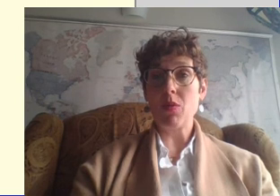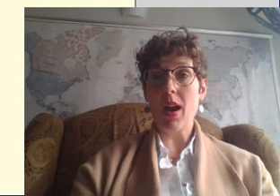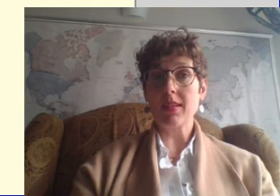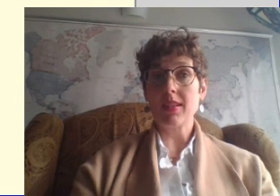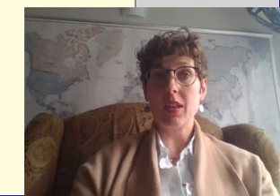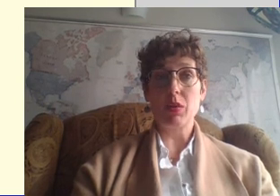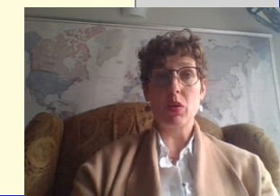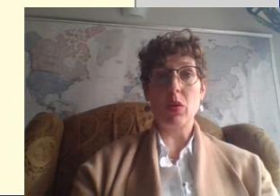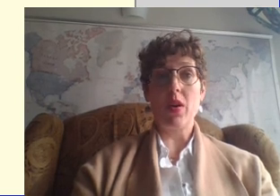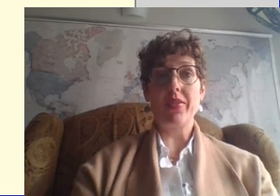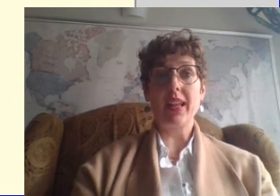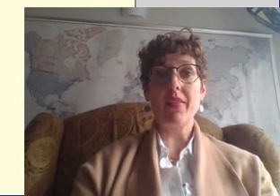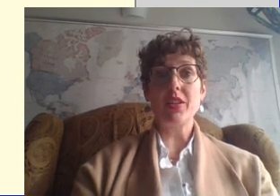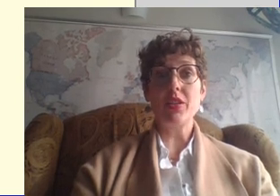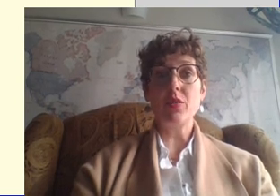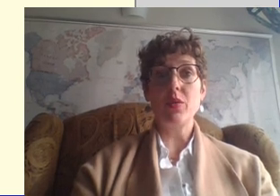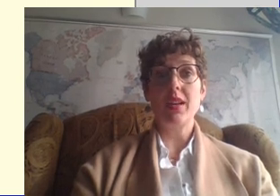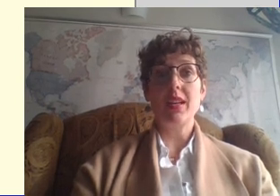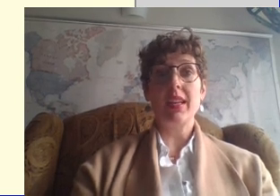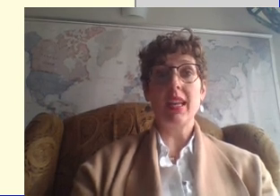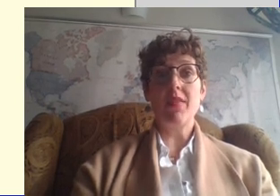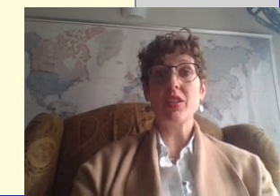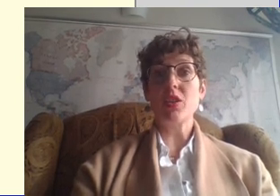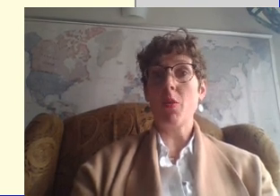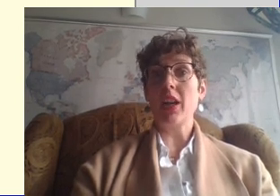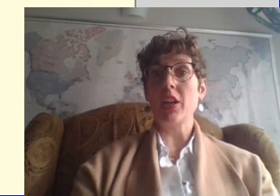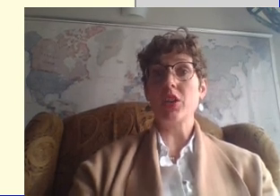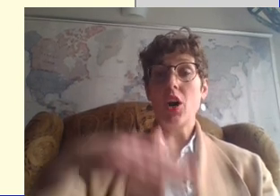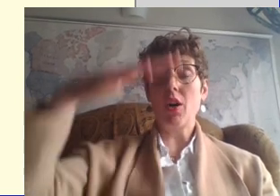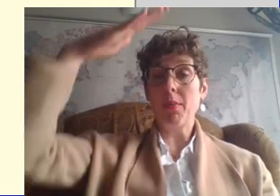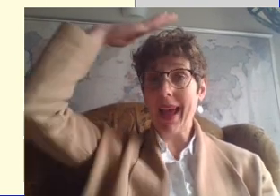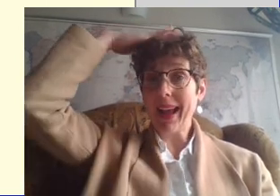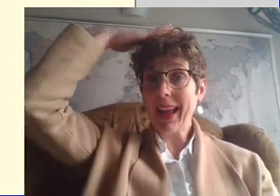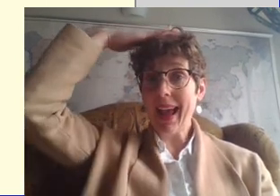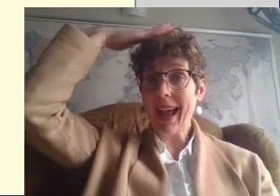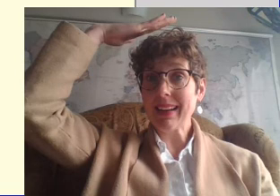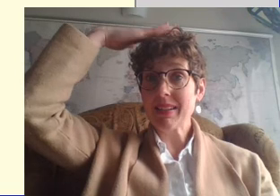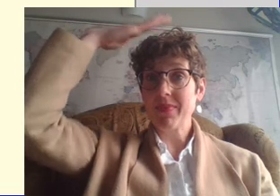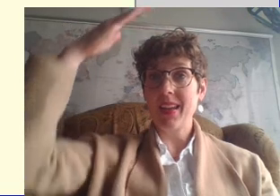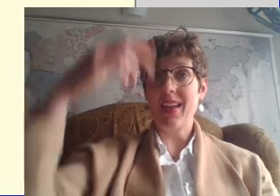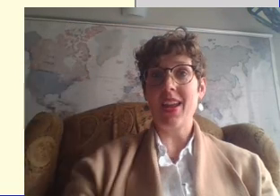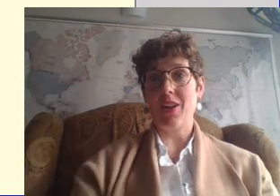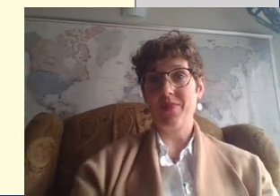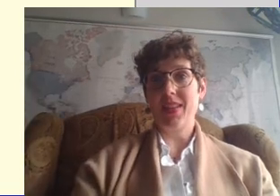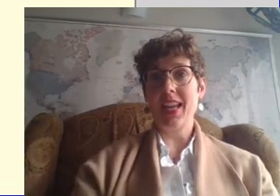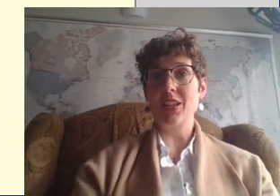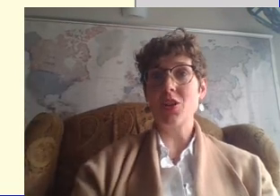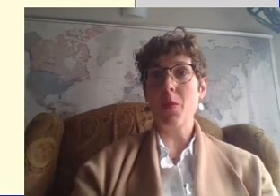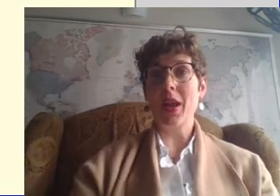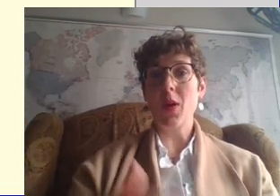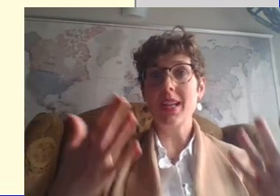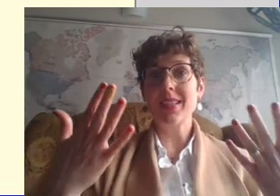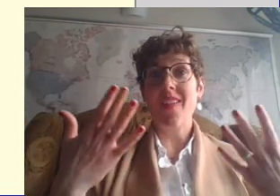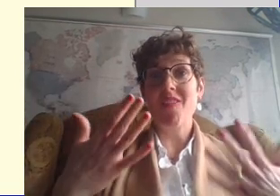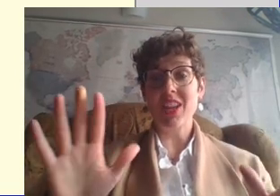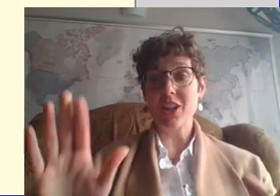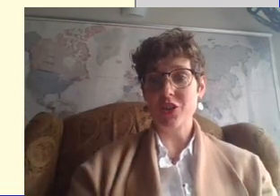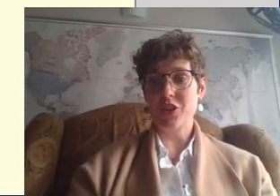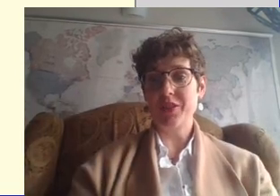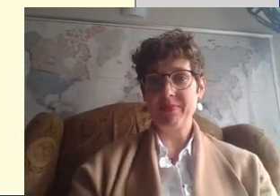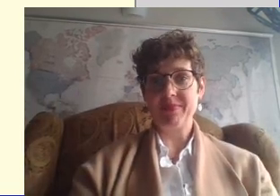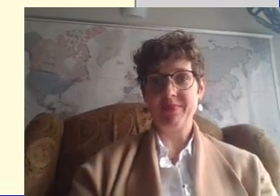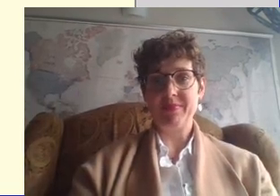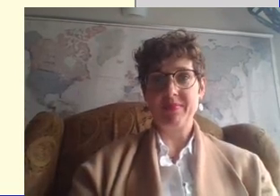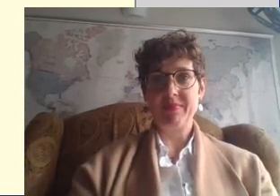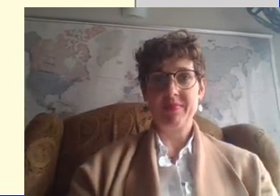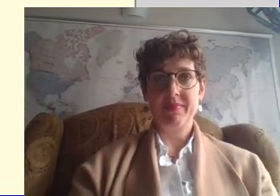made of small rocks. There was only one thing left to do: give the snowman a tall black hat. There, his snowman was